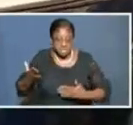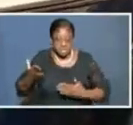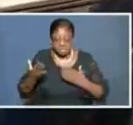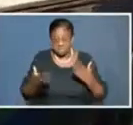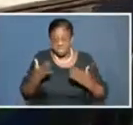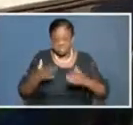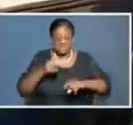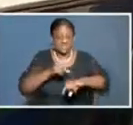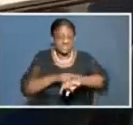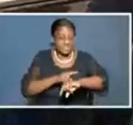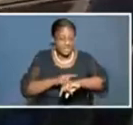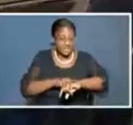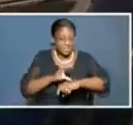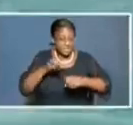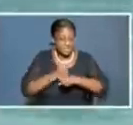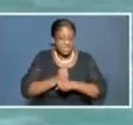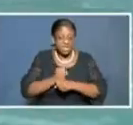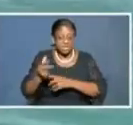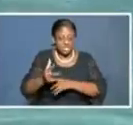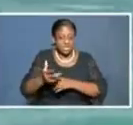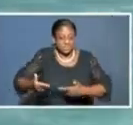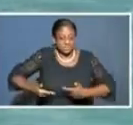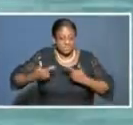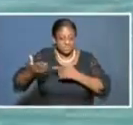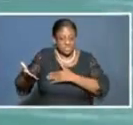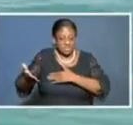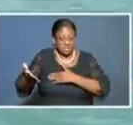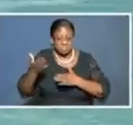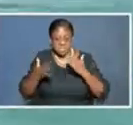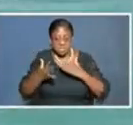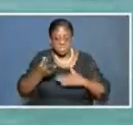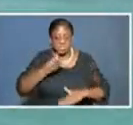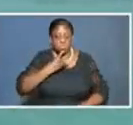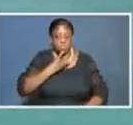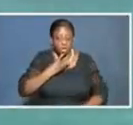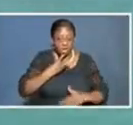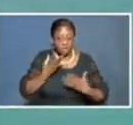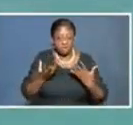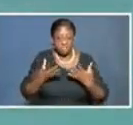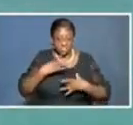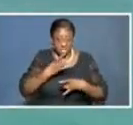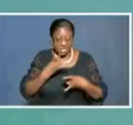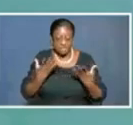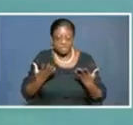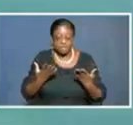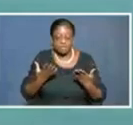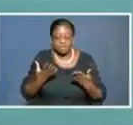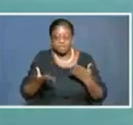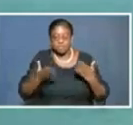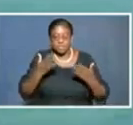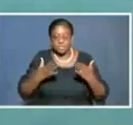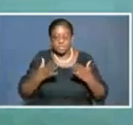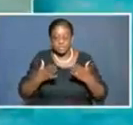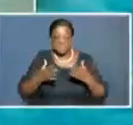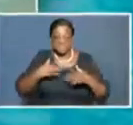we shouldn't be going there? Is there certain water conditions or environmental conditions or